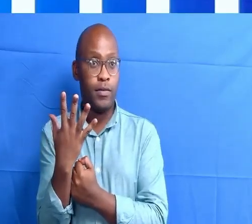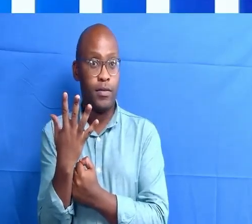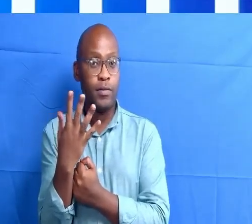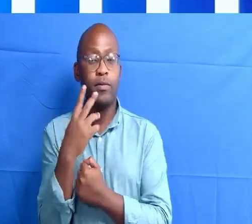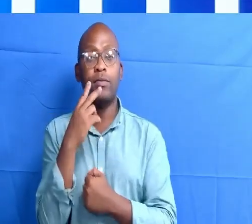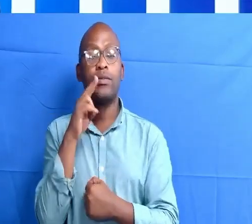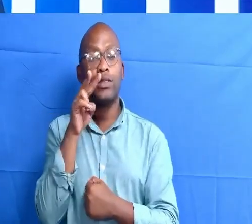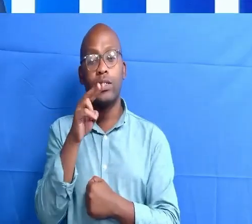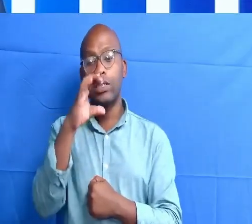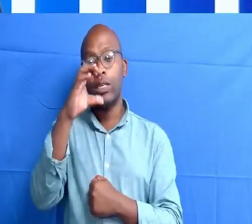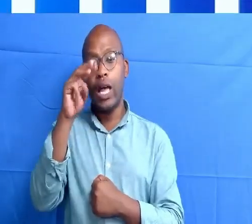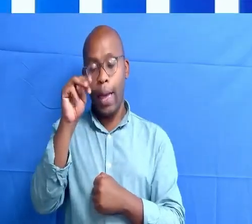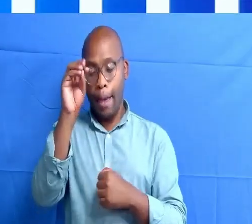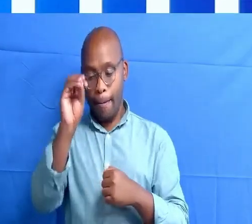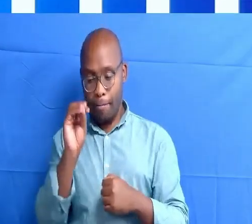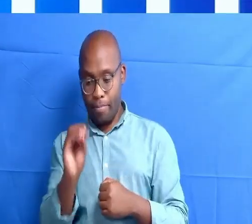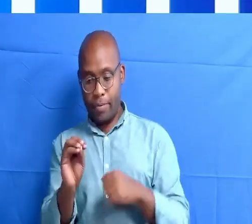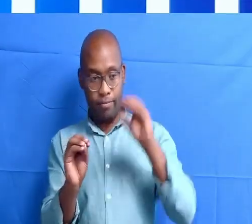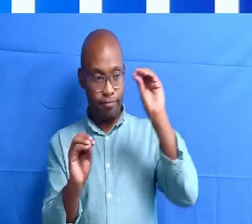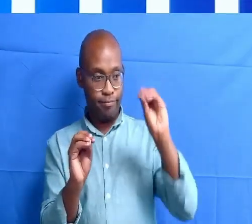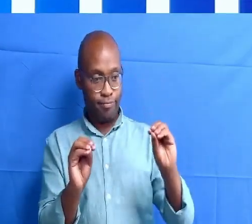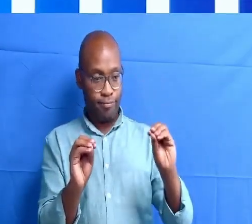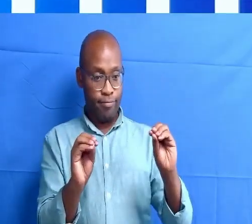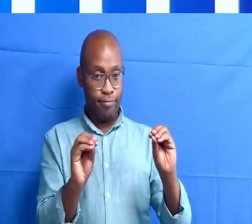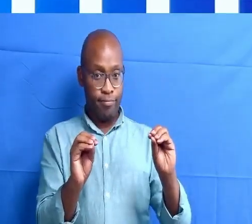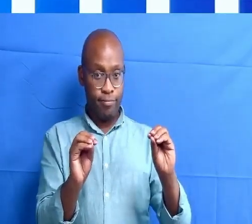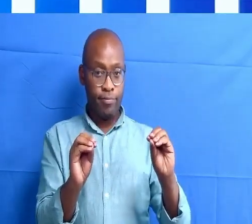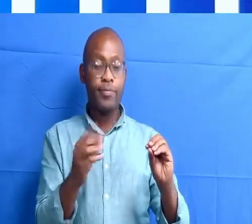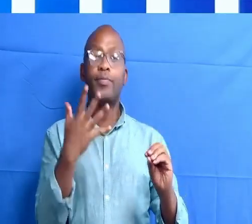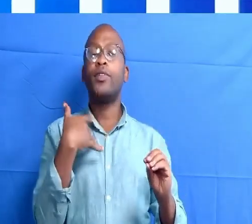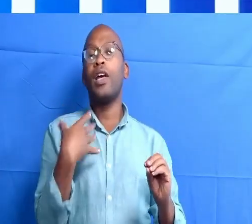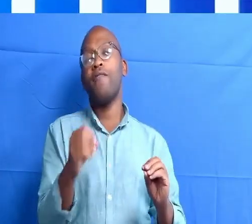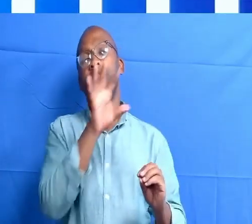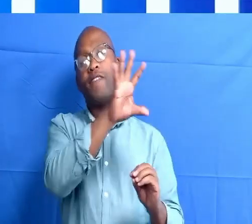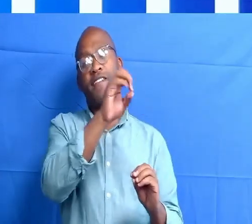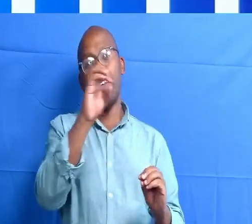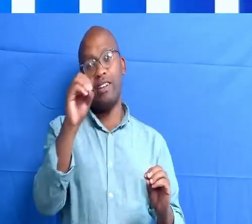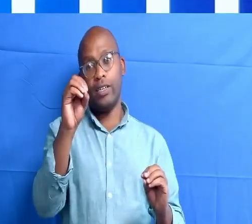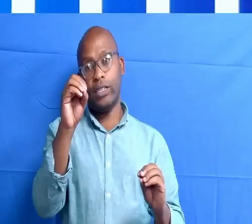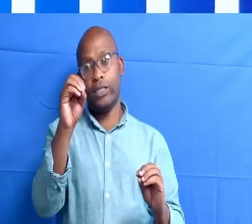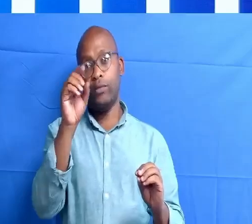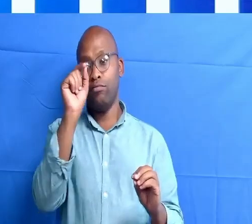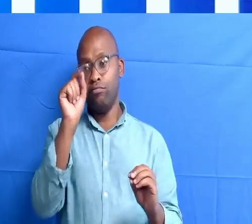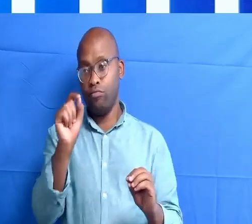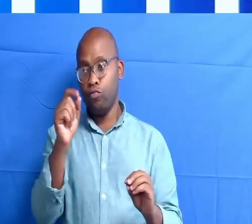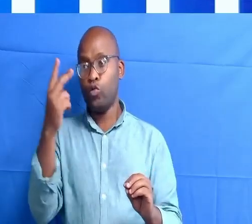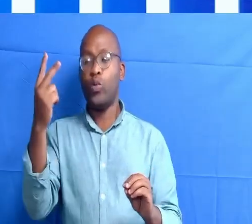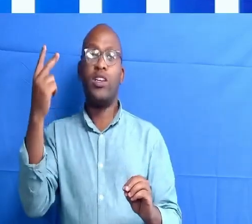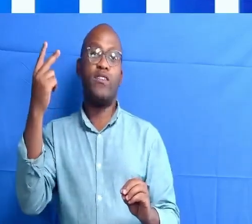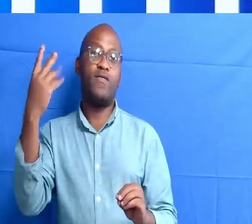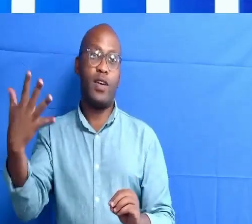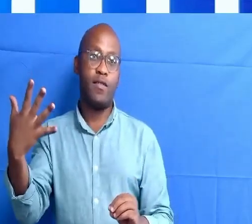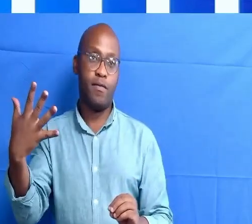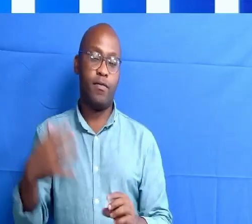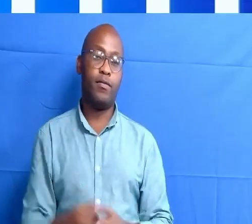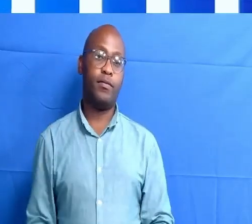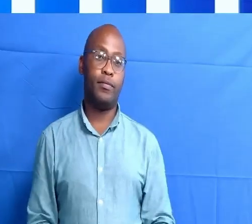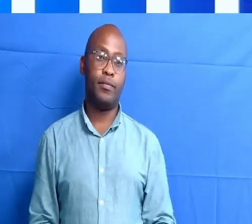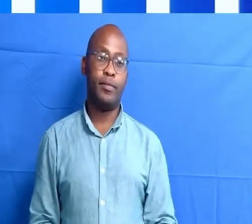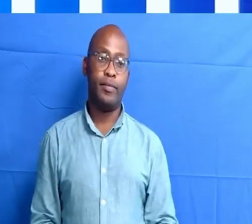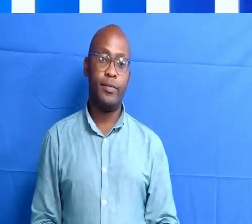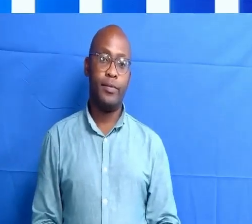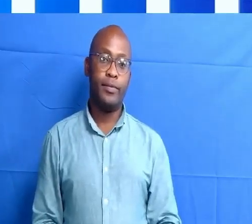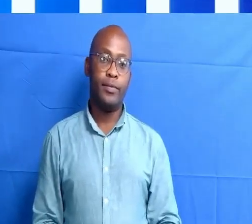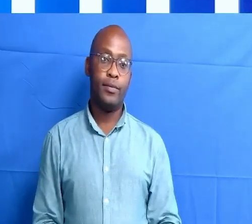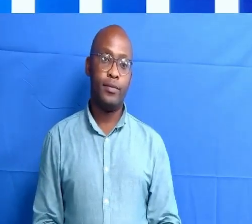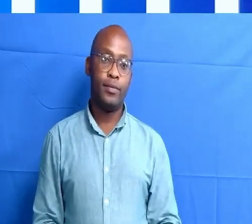centimeters underneath, and then you've got 500 as to 25. Then the scale factor can also come